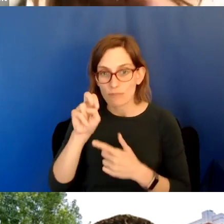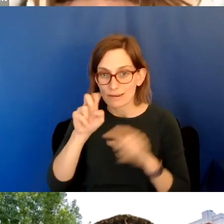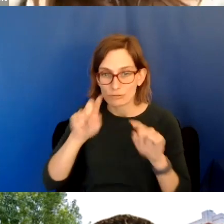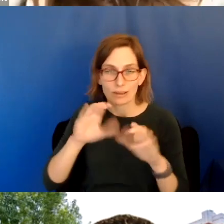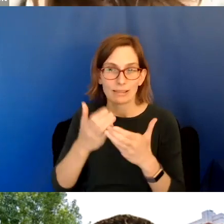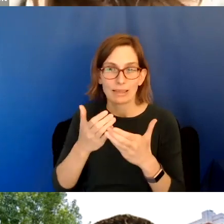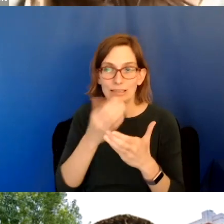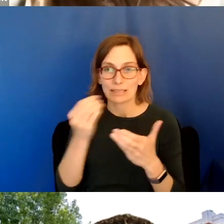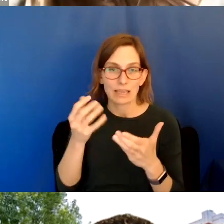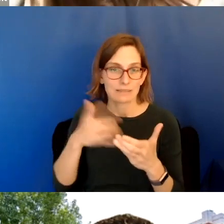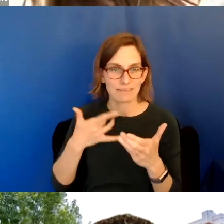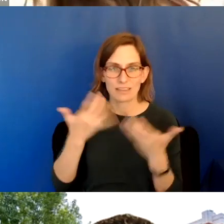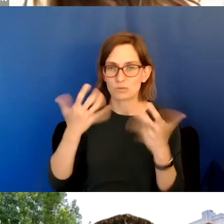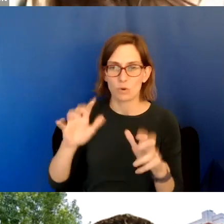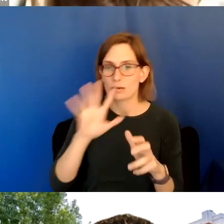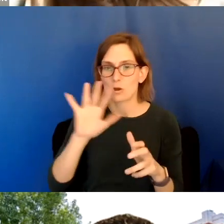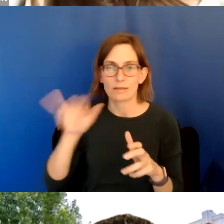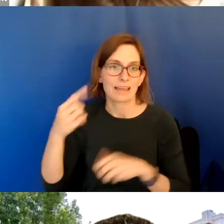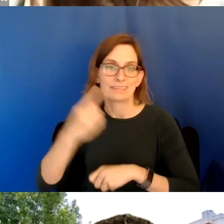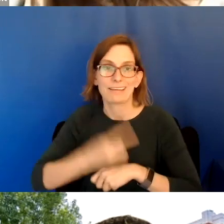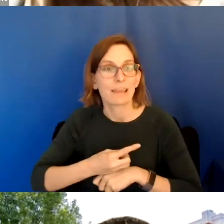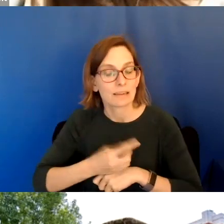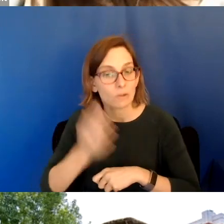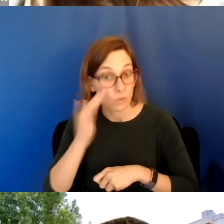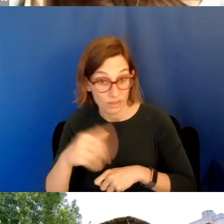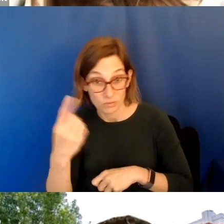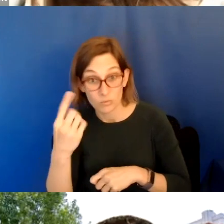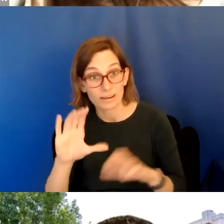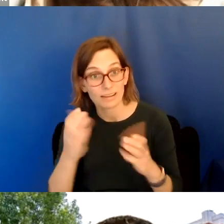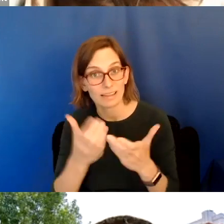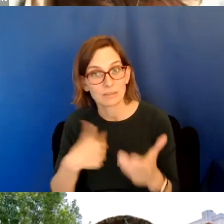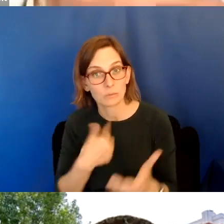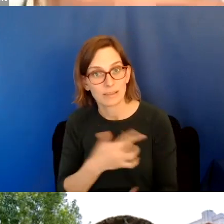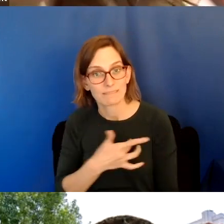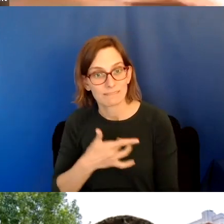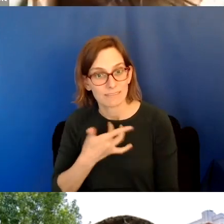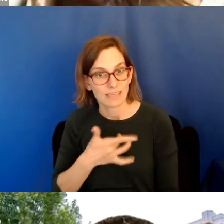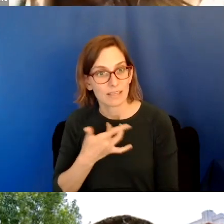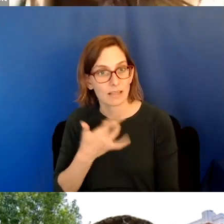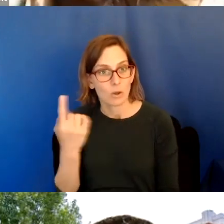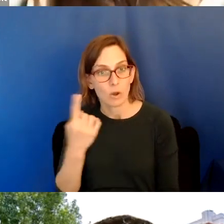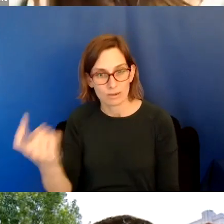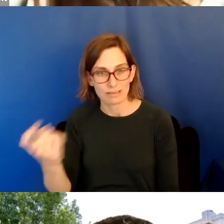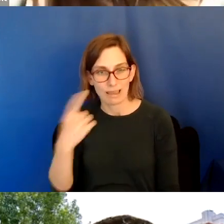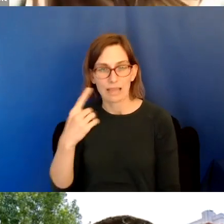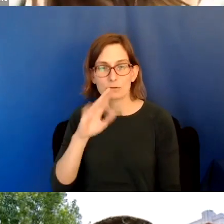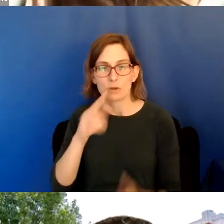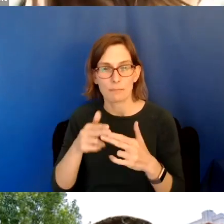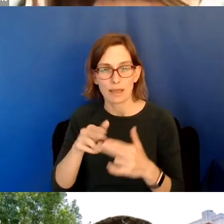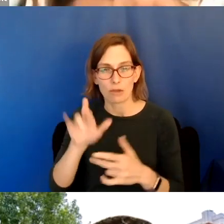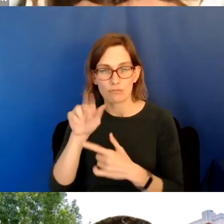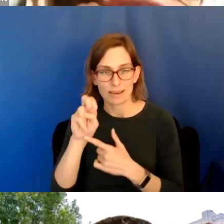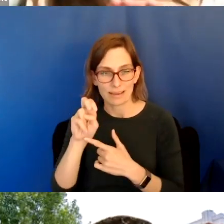not want to talk that day. Actually, in one of our classes, we felt like we were always asked to talk about race. So the Super Six that